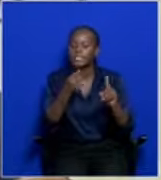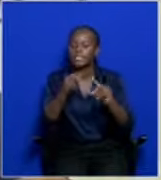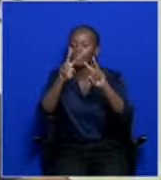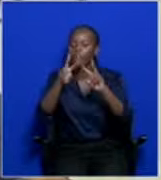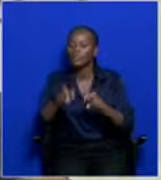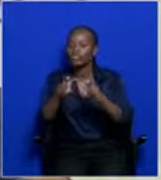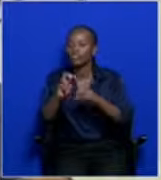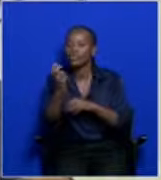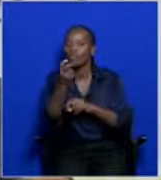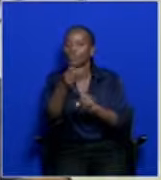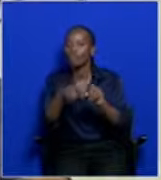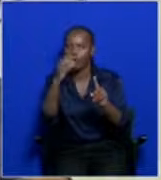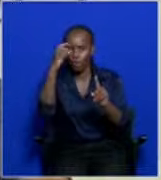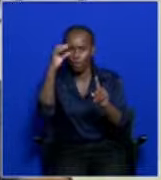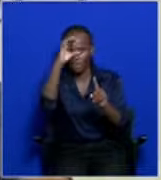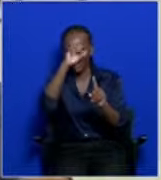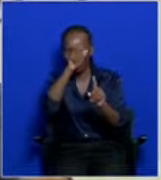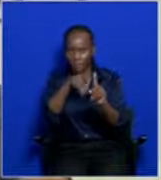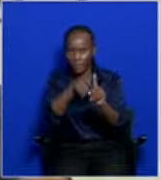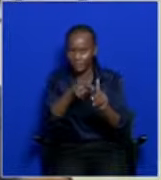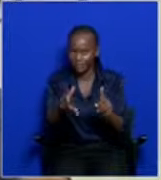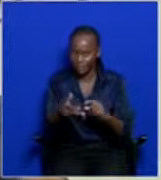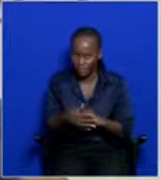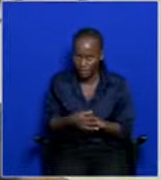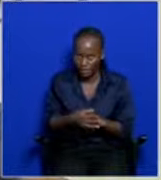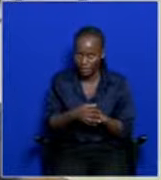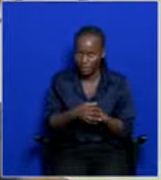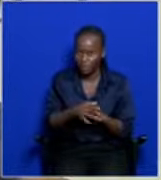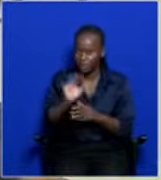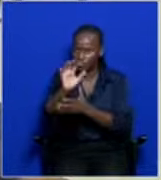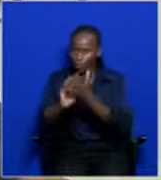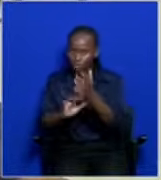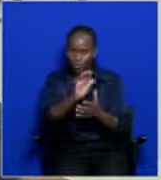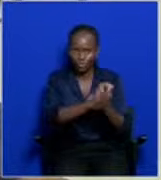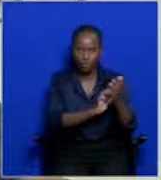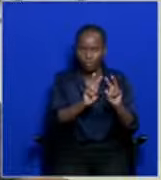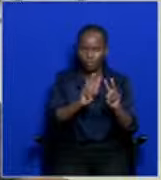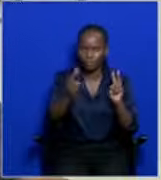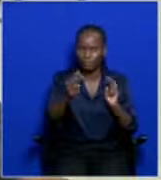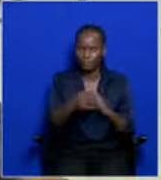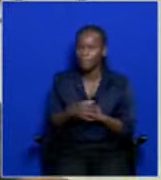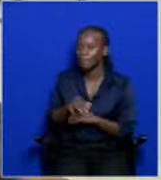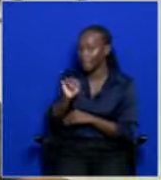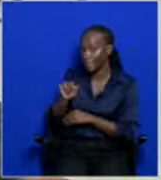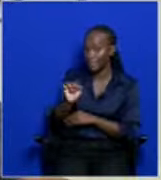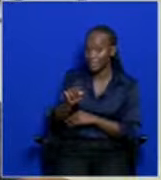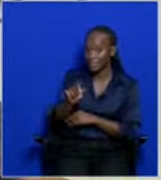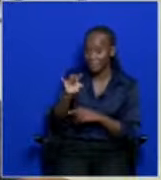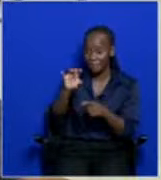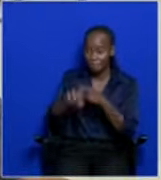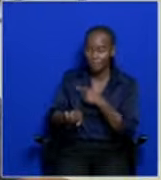where they have problems. What problems?